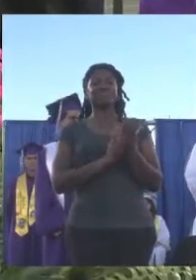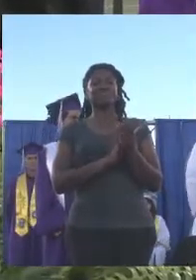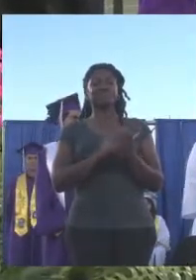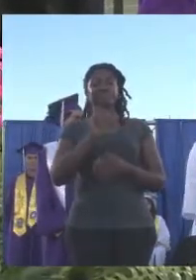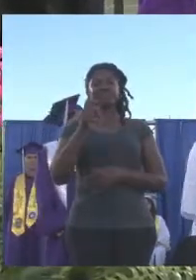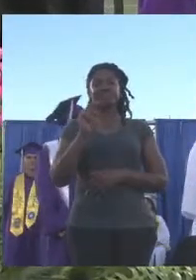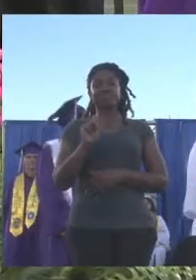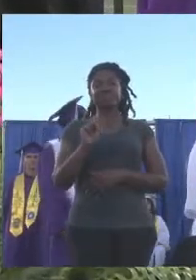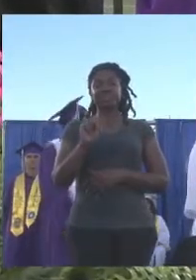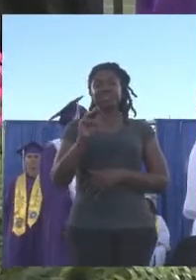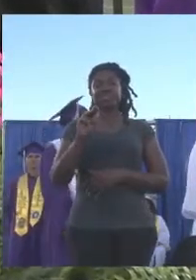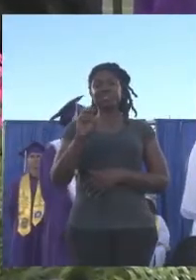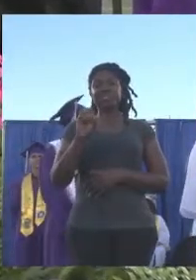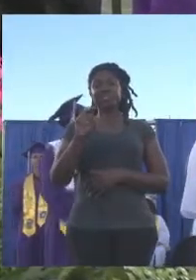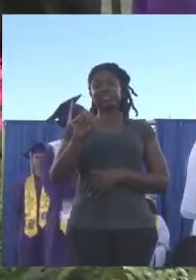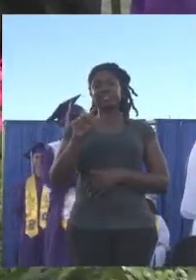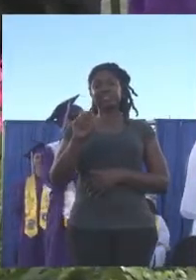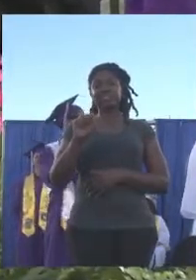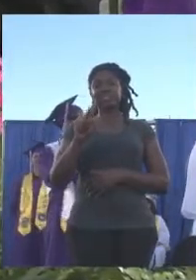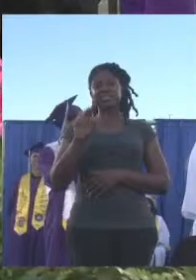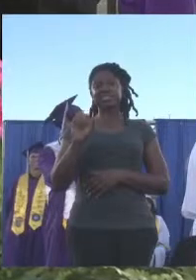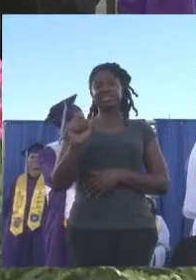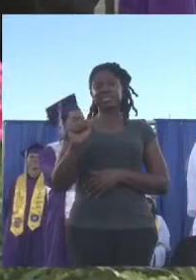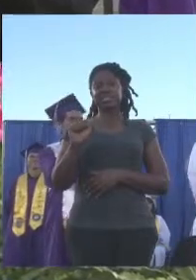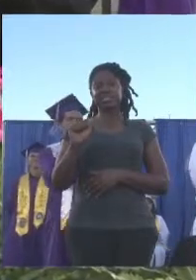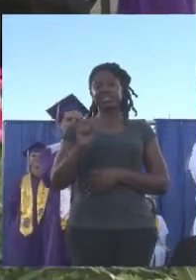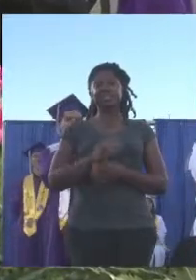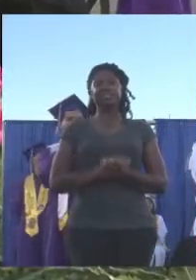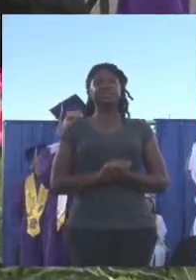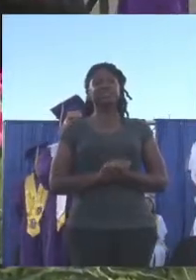John M. Moncada, ranked number 3.